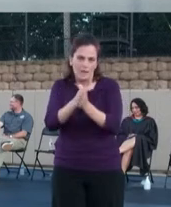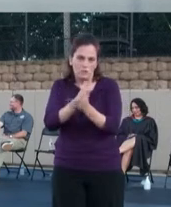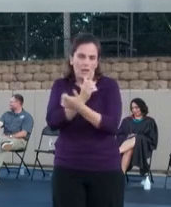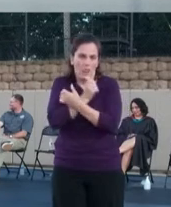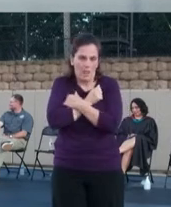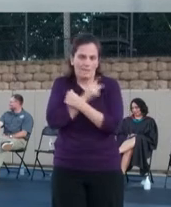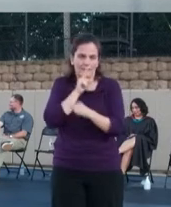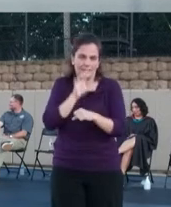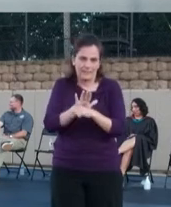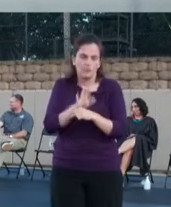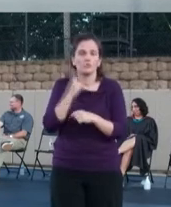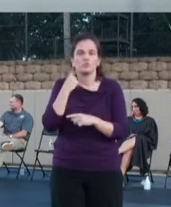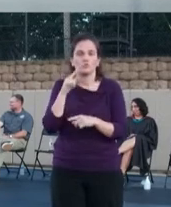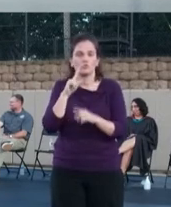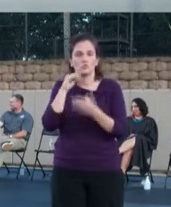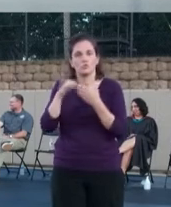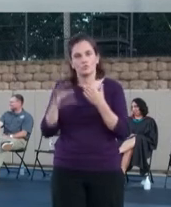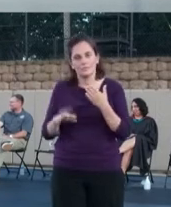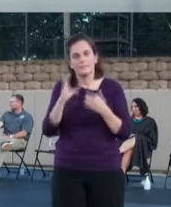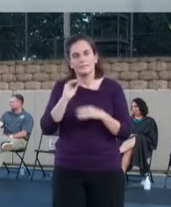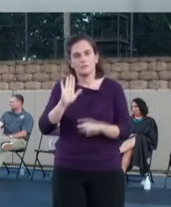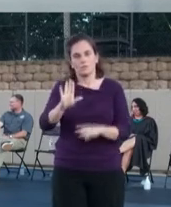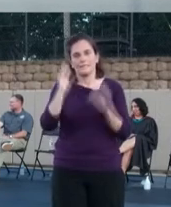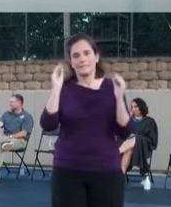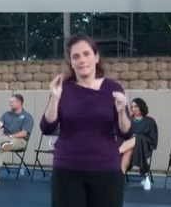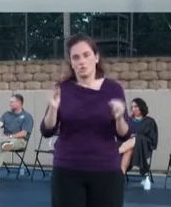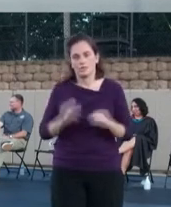your students and to your teaching.